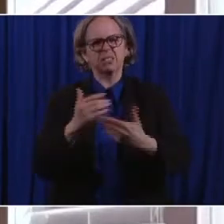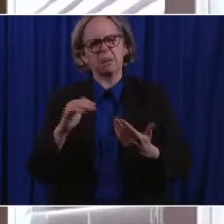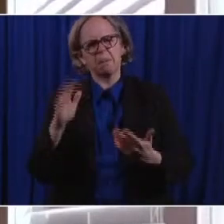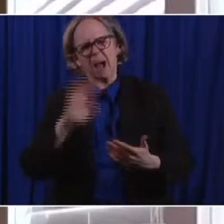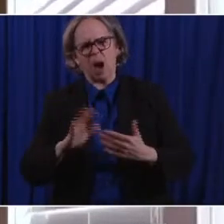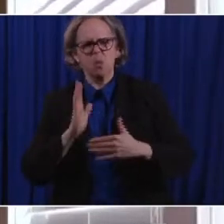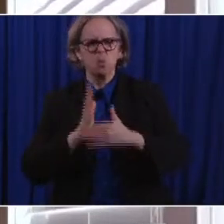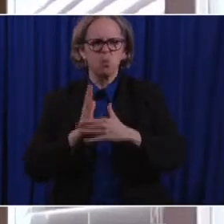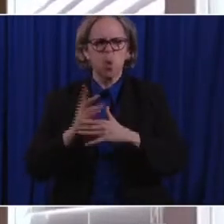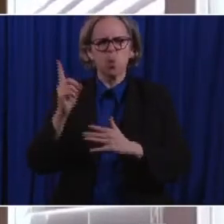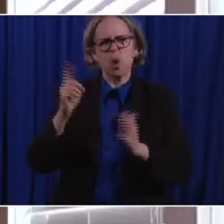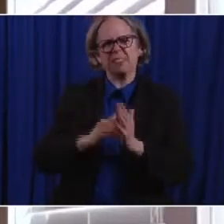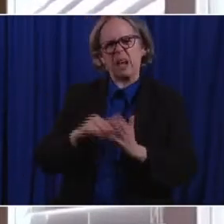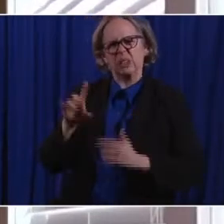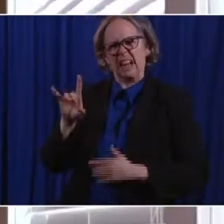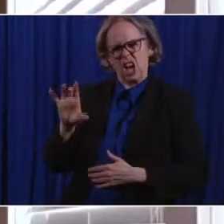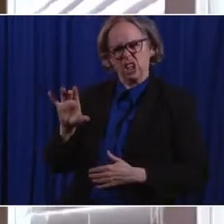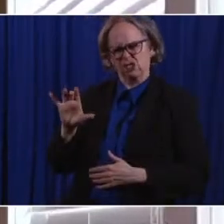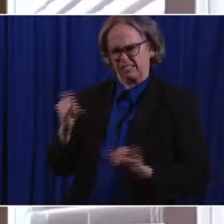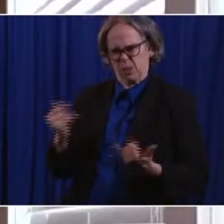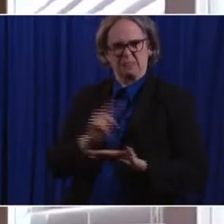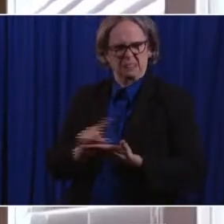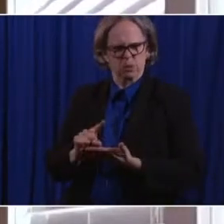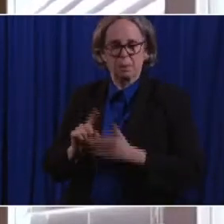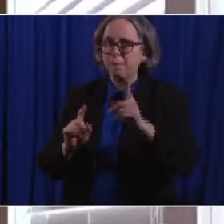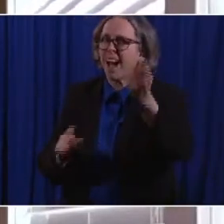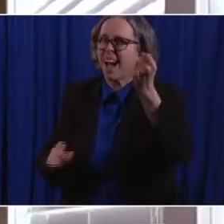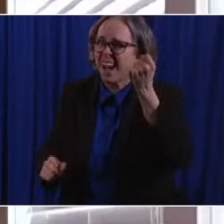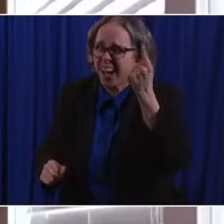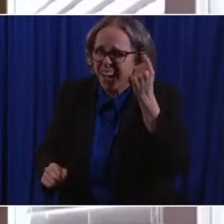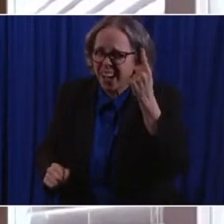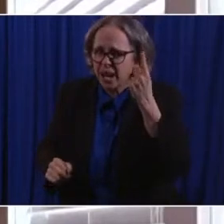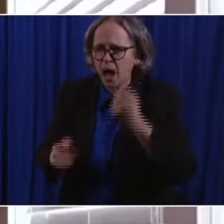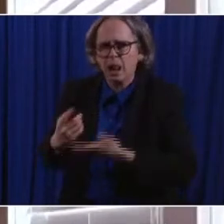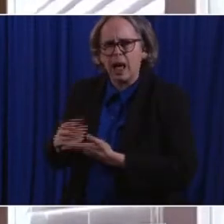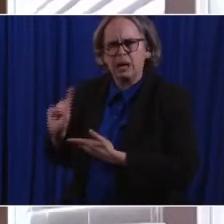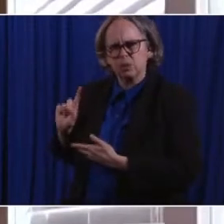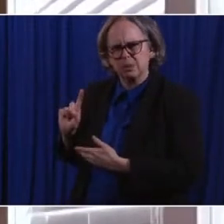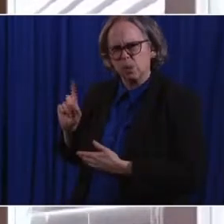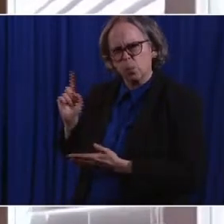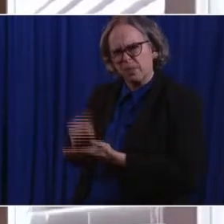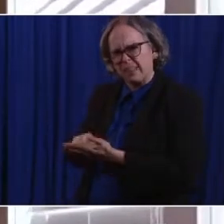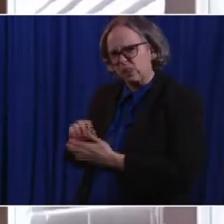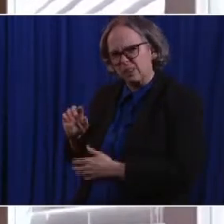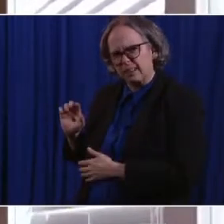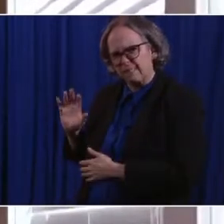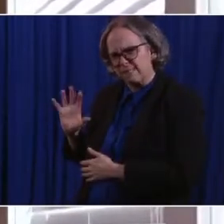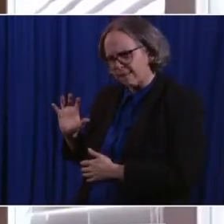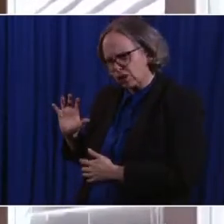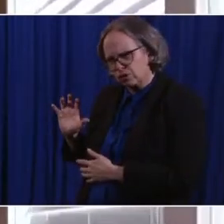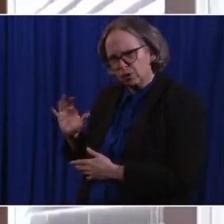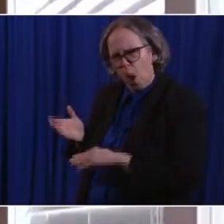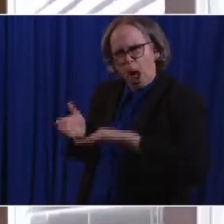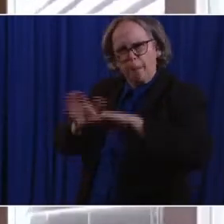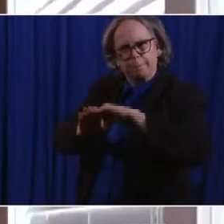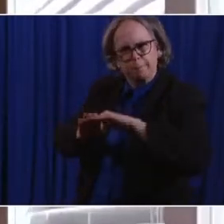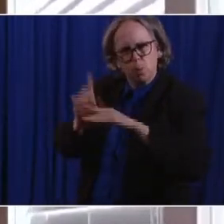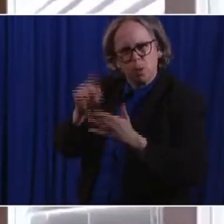this week, compared with 1,500 plus last week. And yesterday, we saw